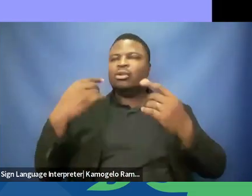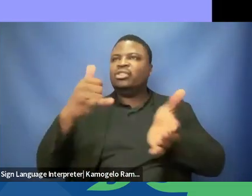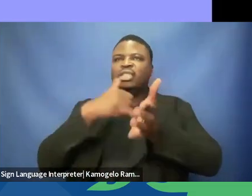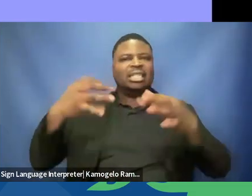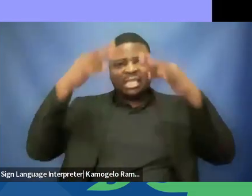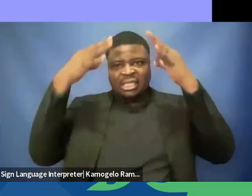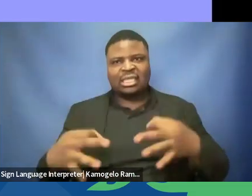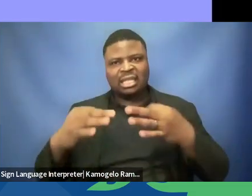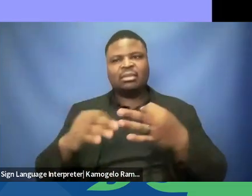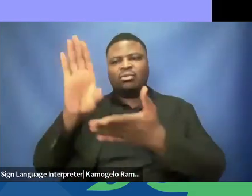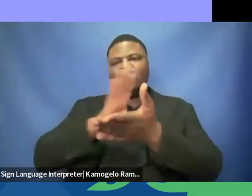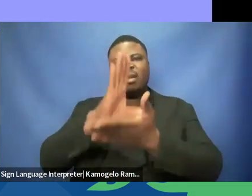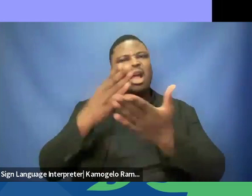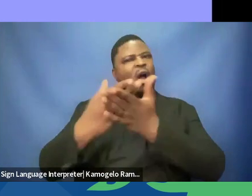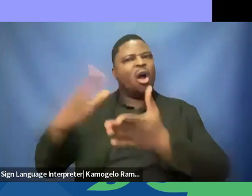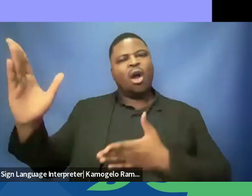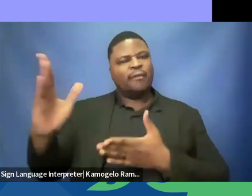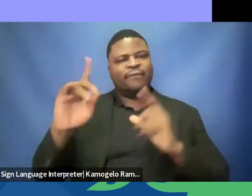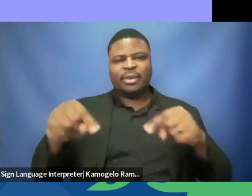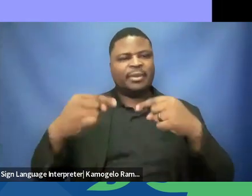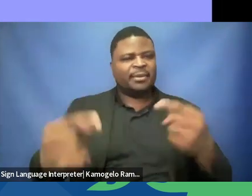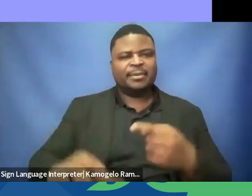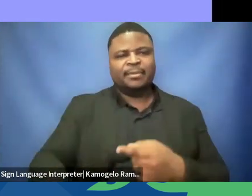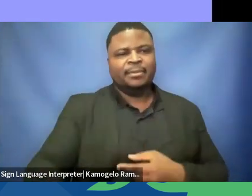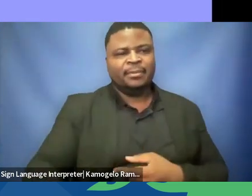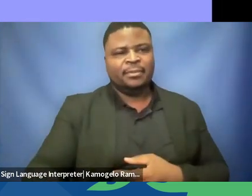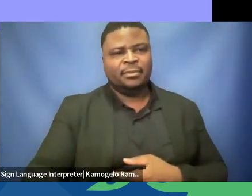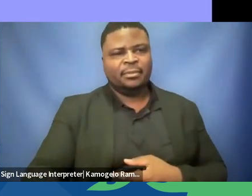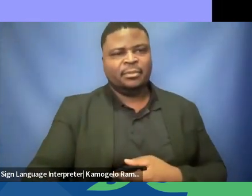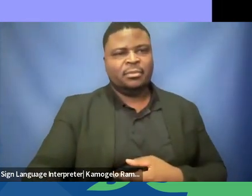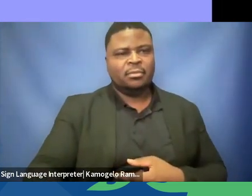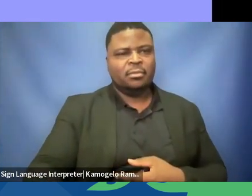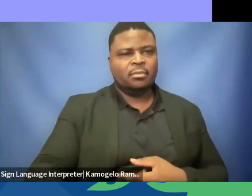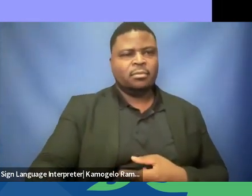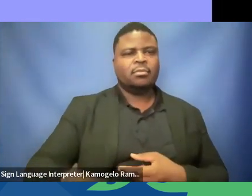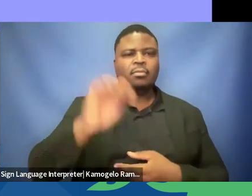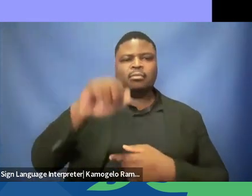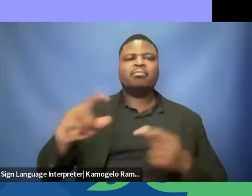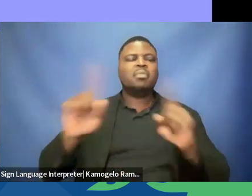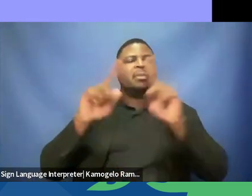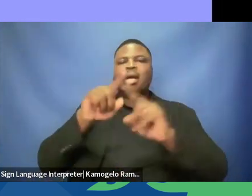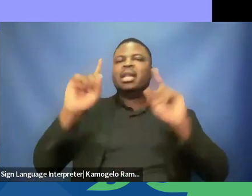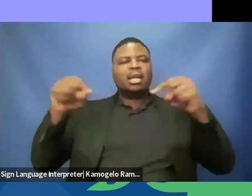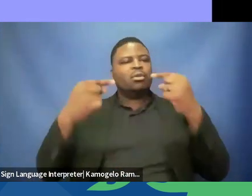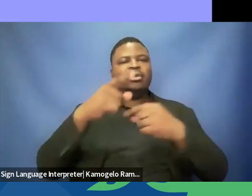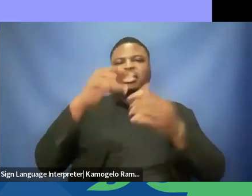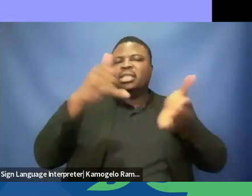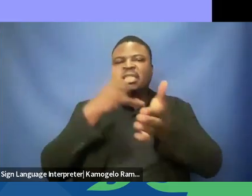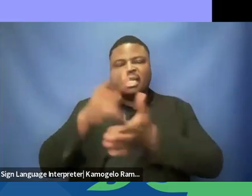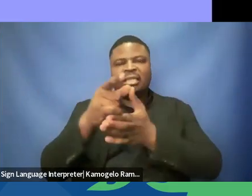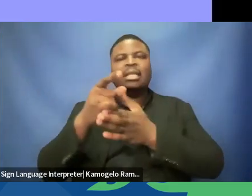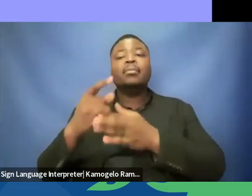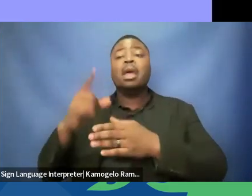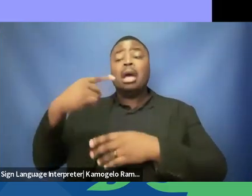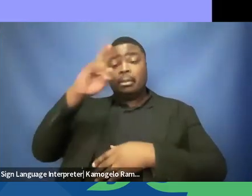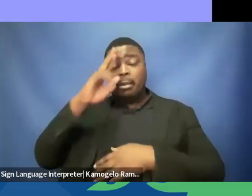now the Mombasa County government had to go and just regulate, because we can regulate, but you